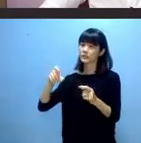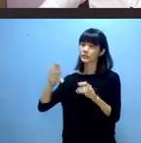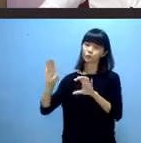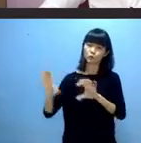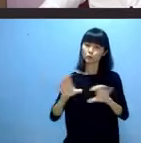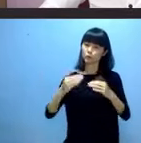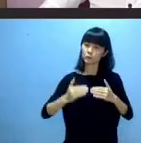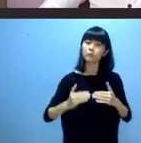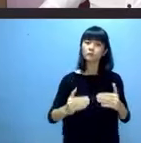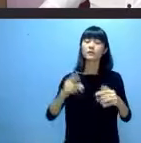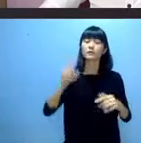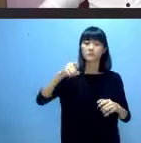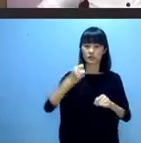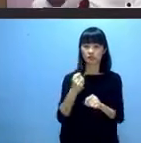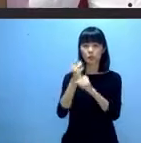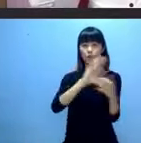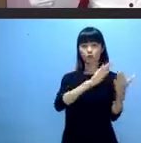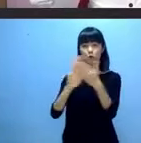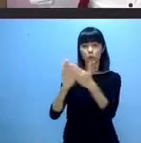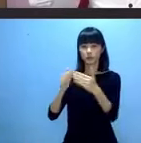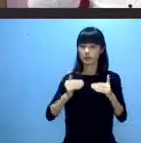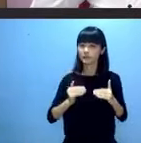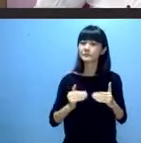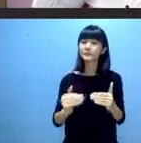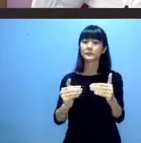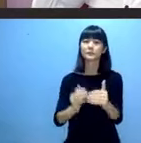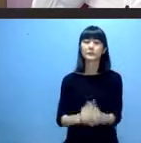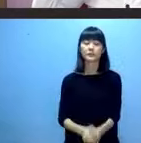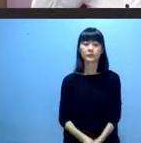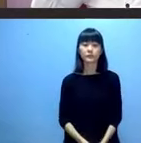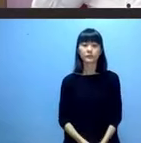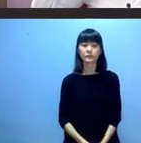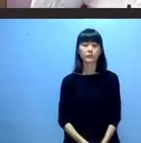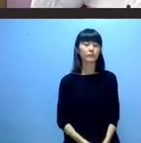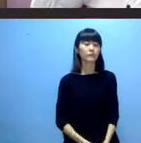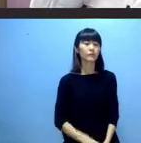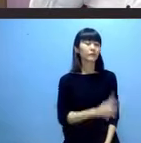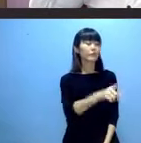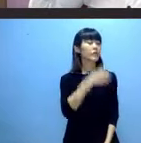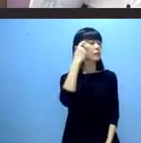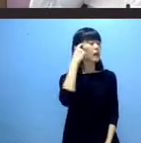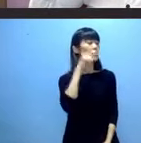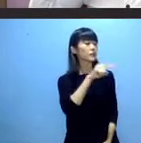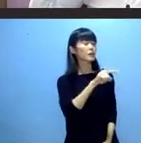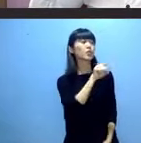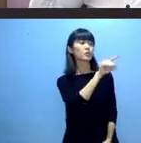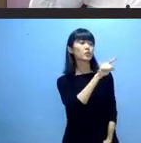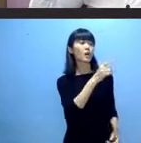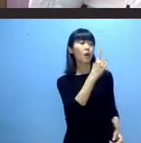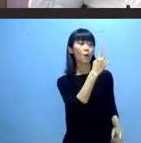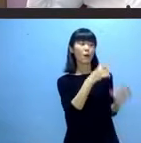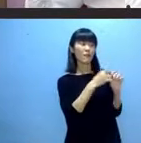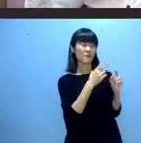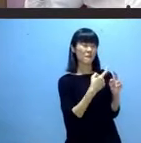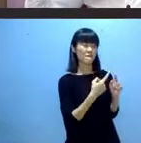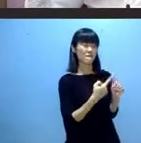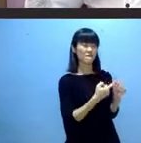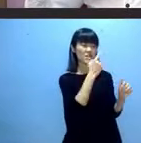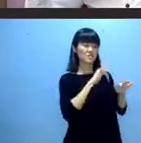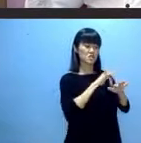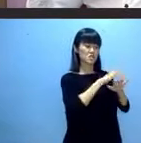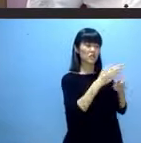possible. Absolutely, right? I mean, I found that you guys were almost one of the first movers in terms of